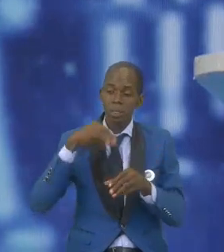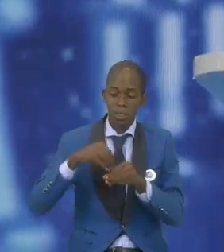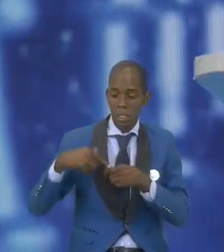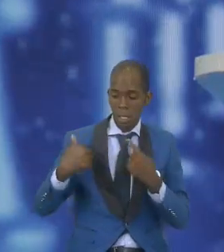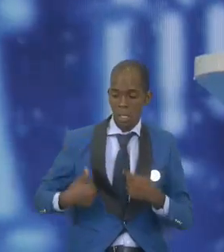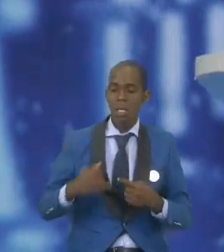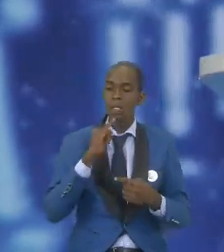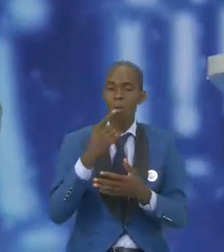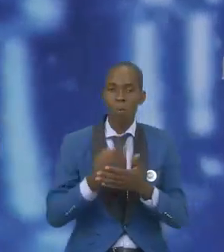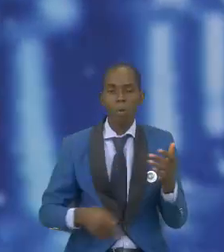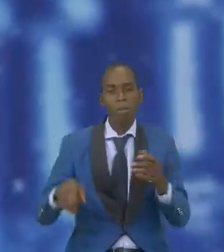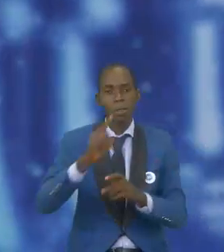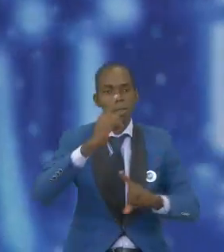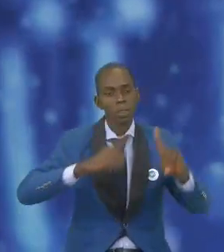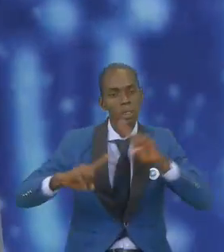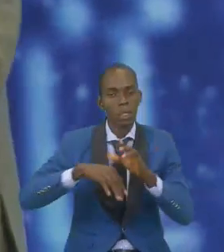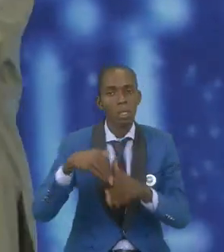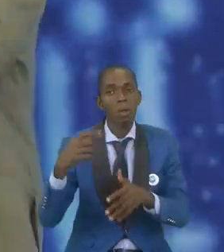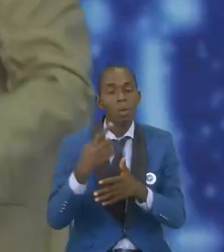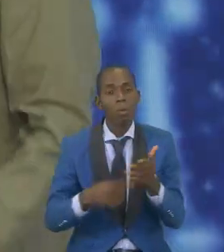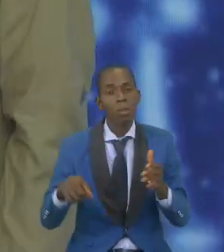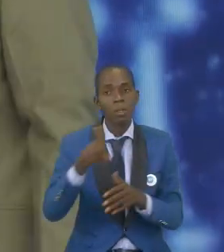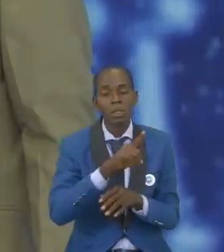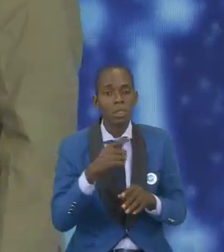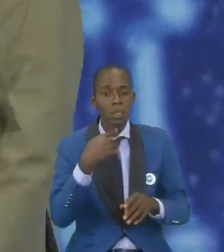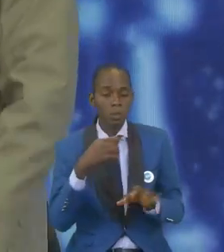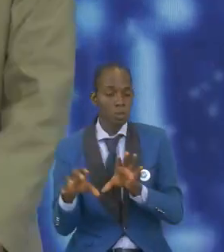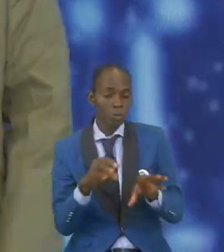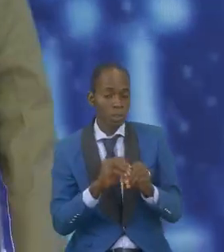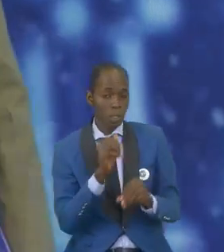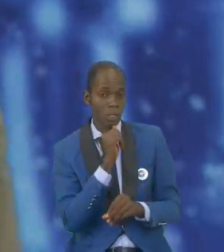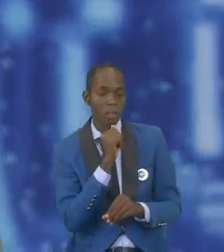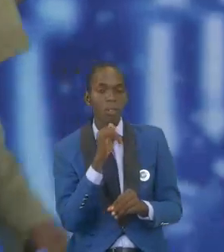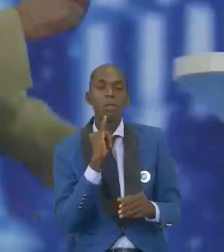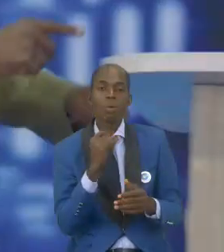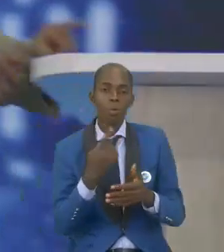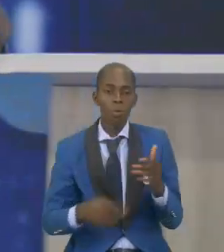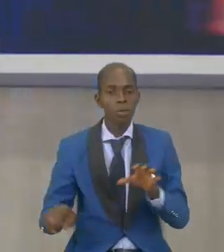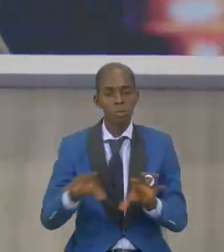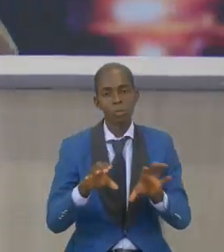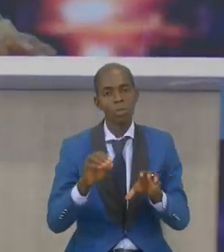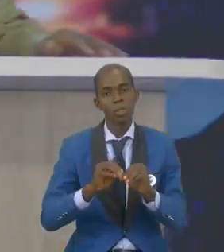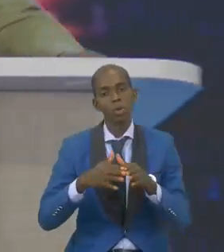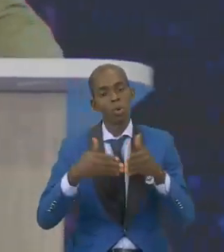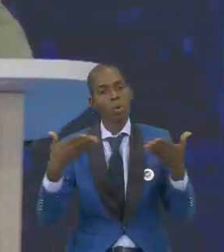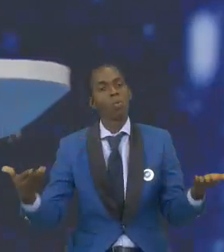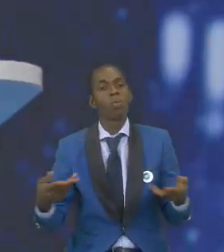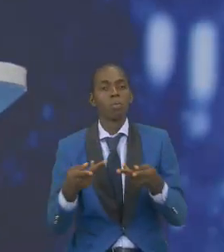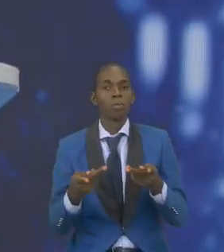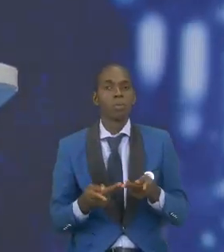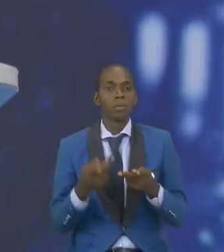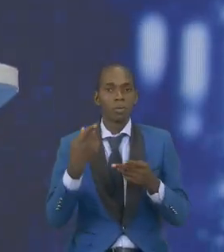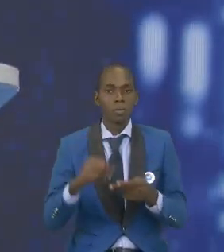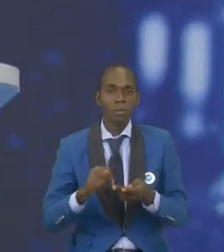and what they have in the secret is what they bring to the public. The transparent